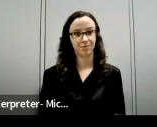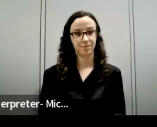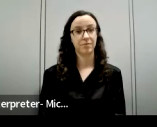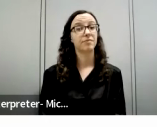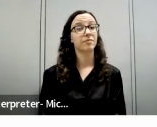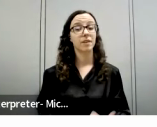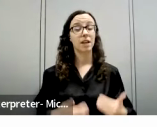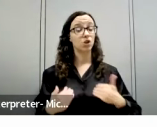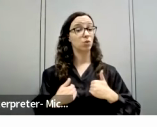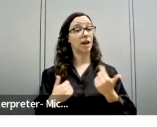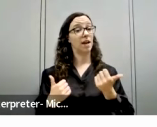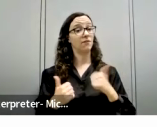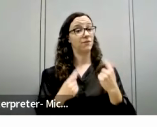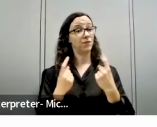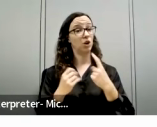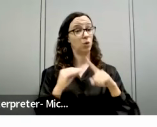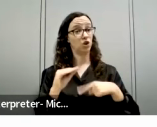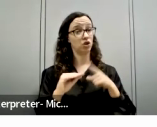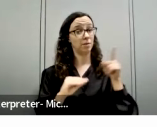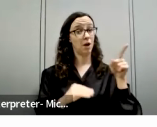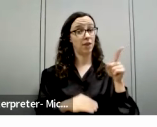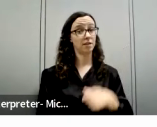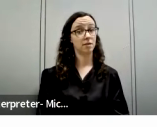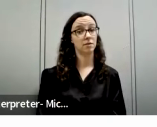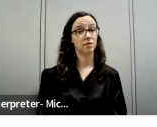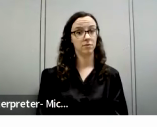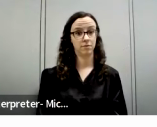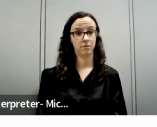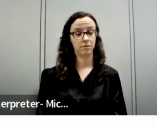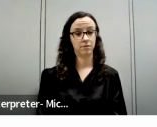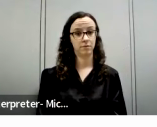Does anybody have any questions about this one actually really quick?